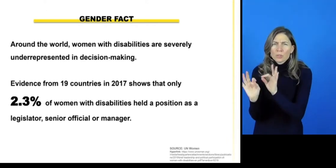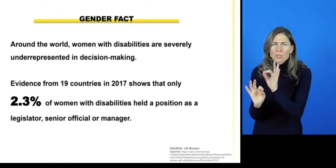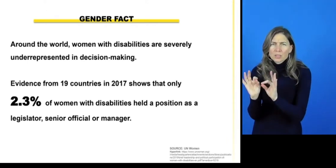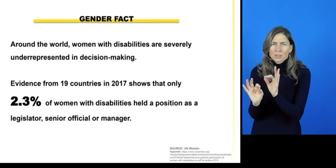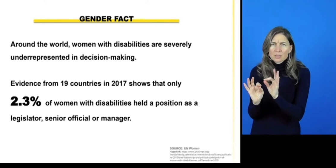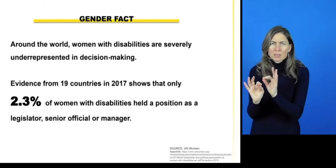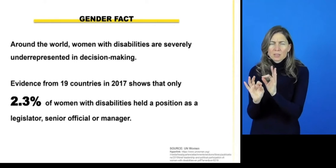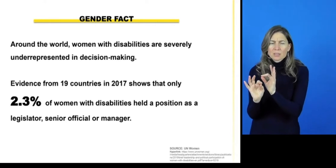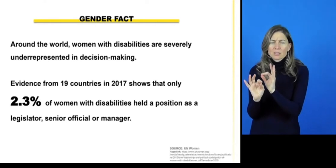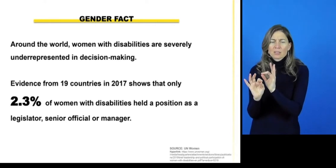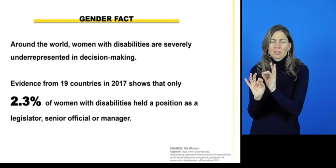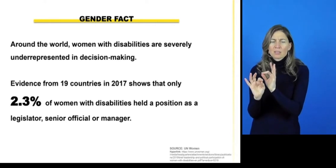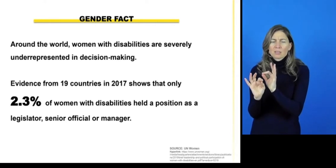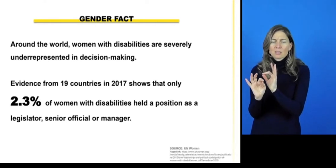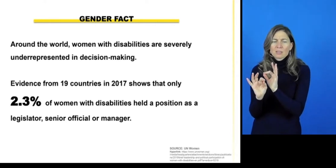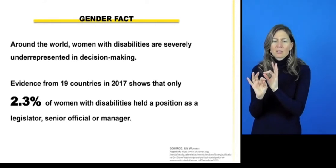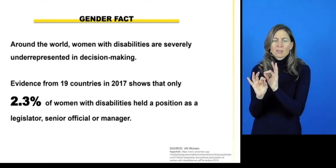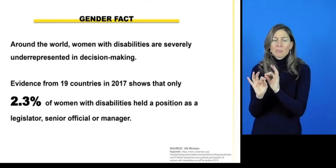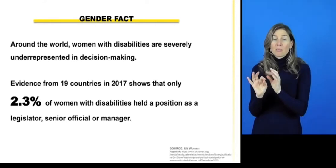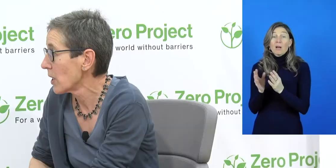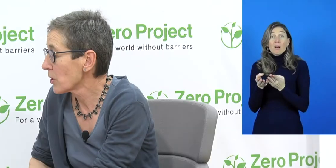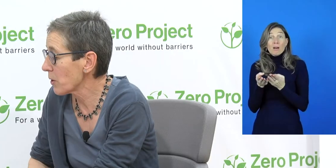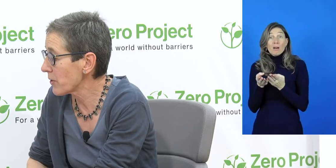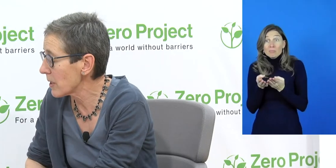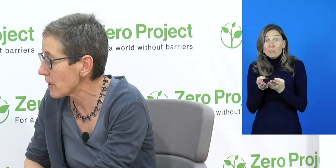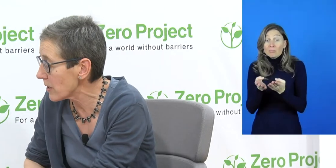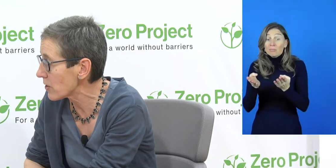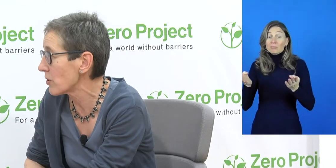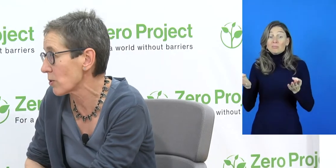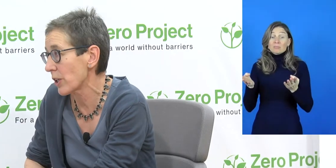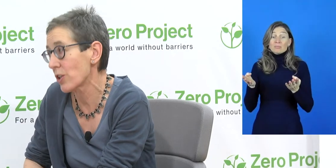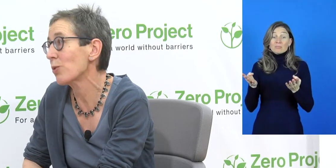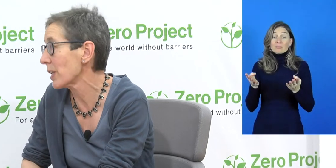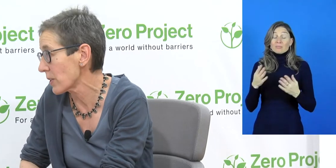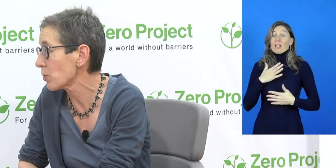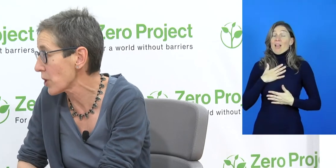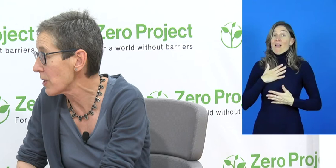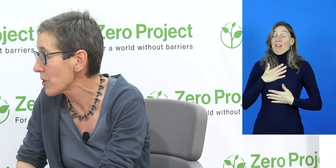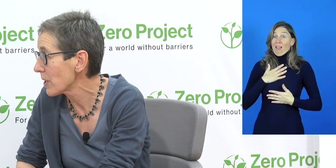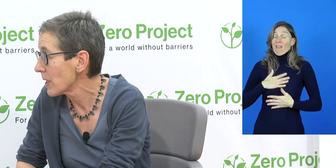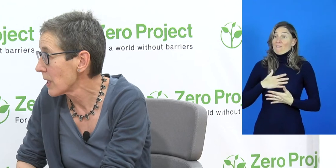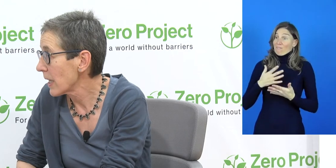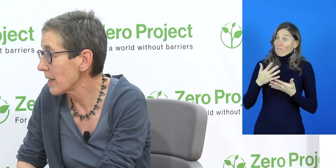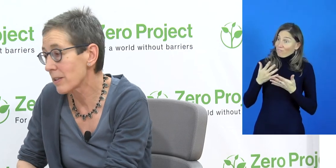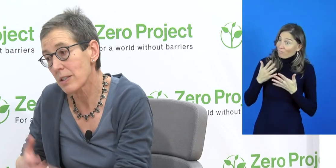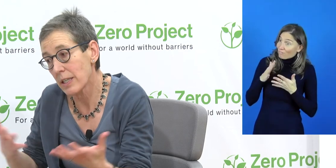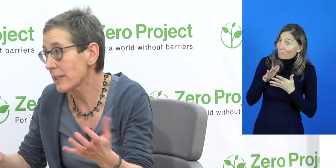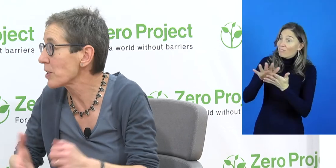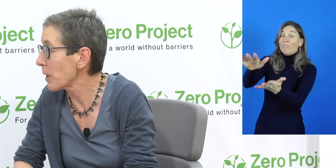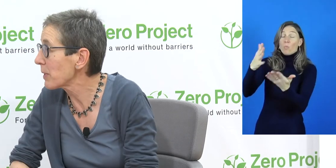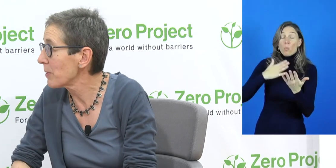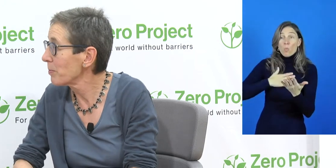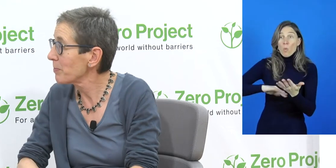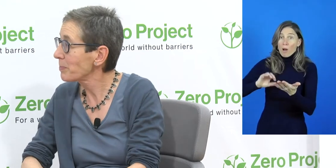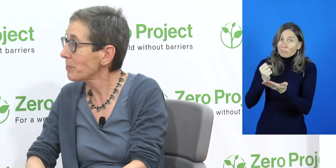would have so much to say and would also speak for themselves. So I think this situation really has to change. And yeah, that's